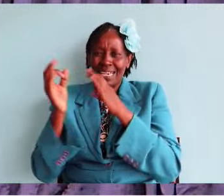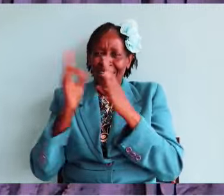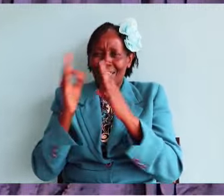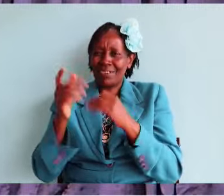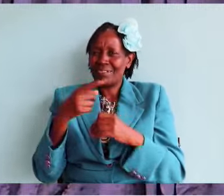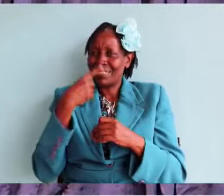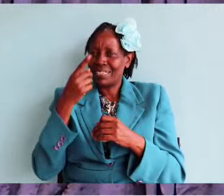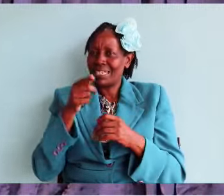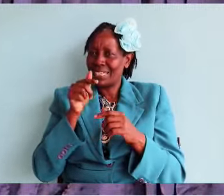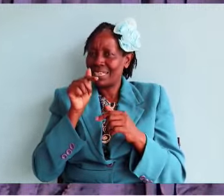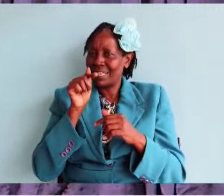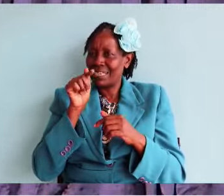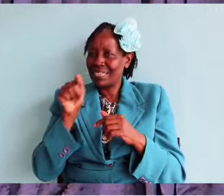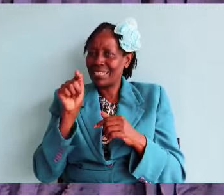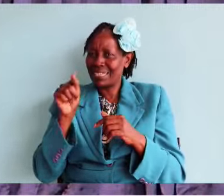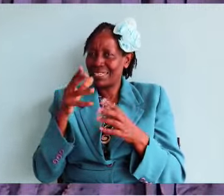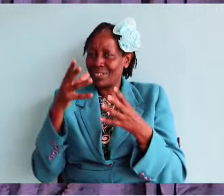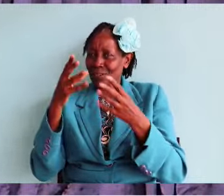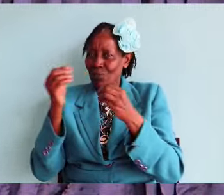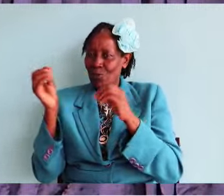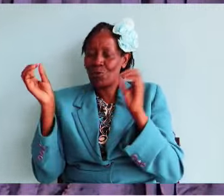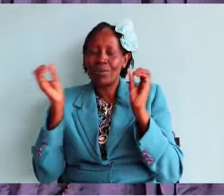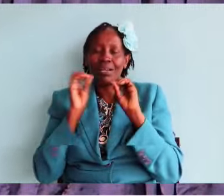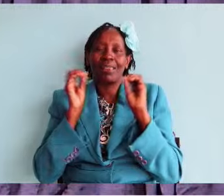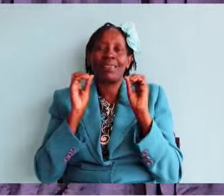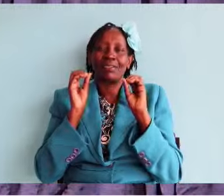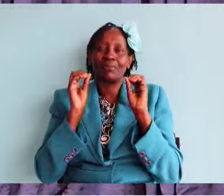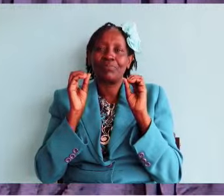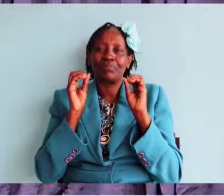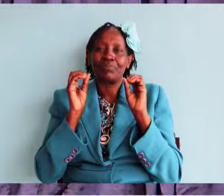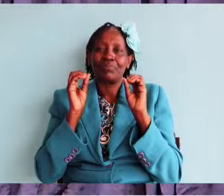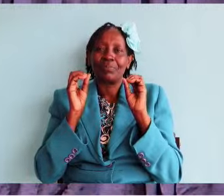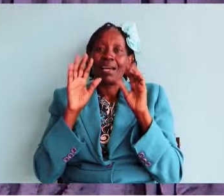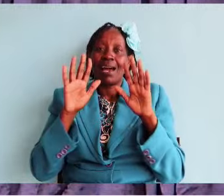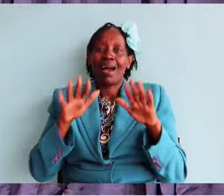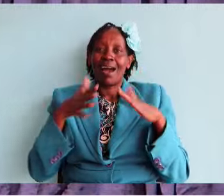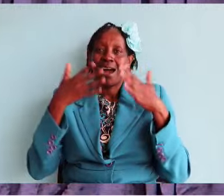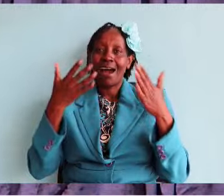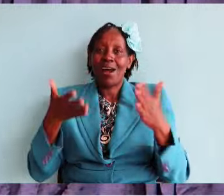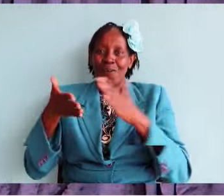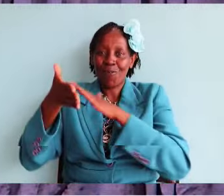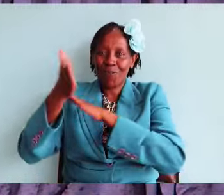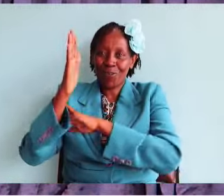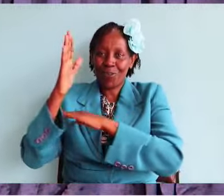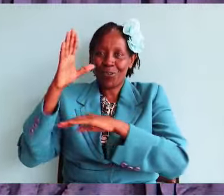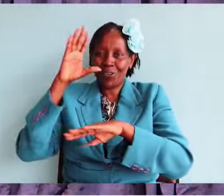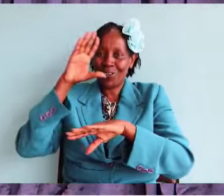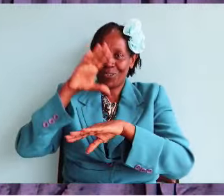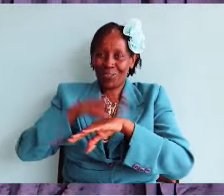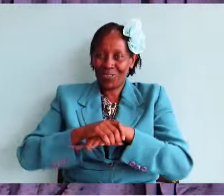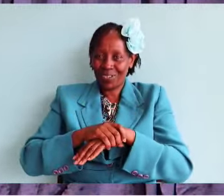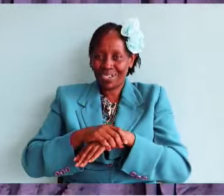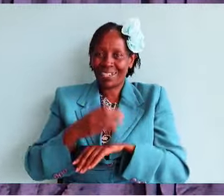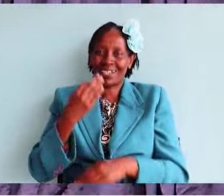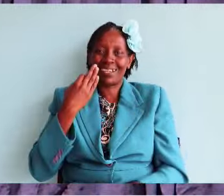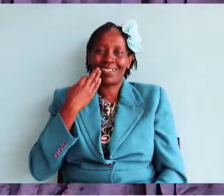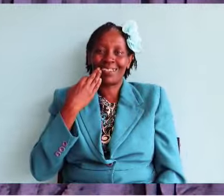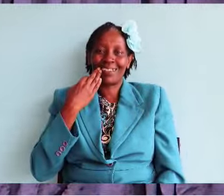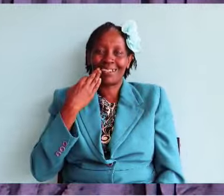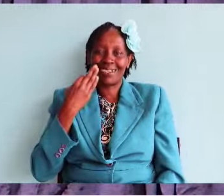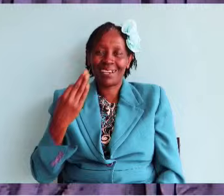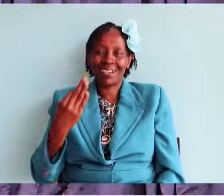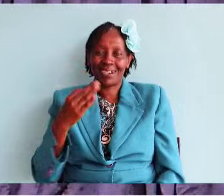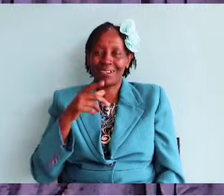you, this one will not go with you. And that is how God got 300 men to